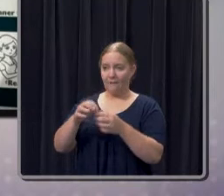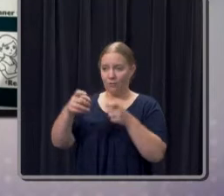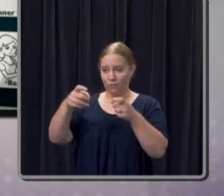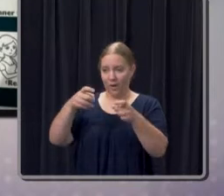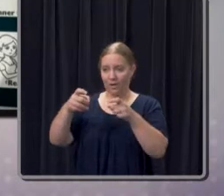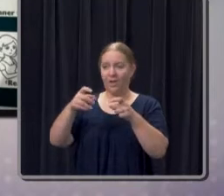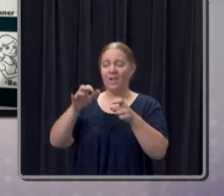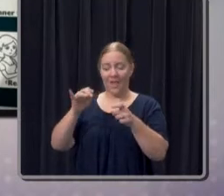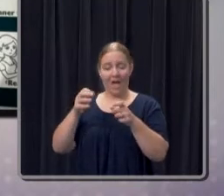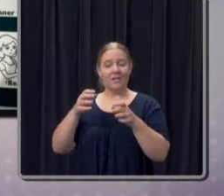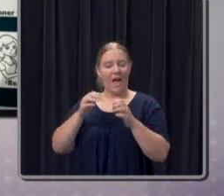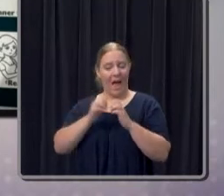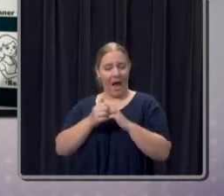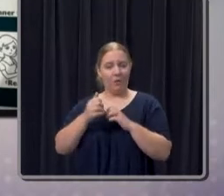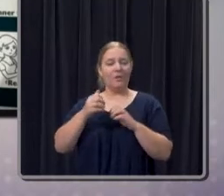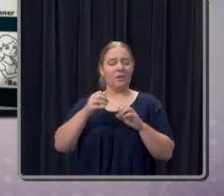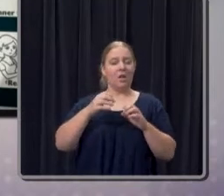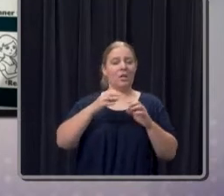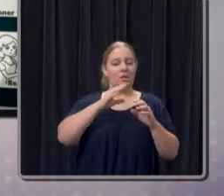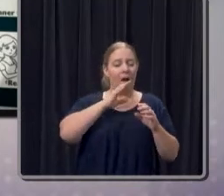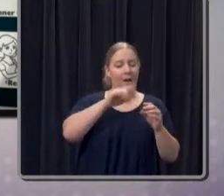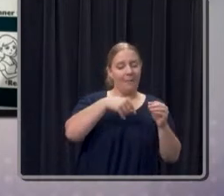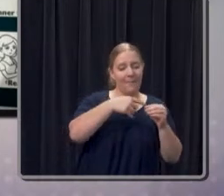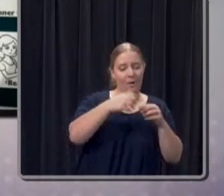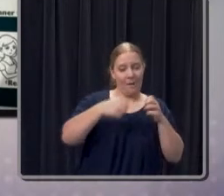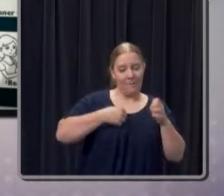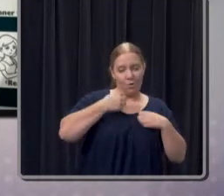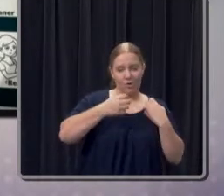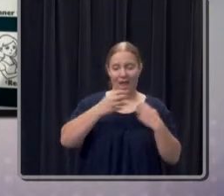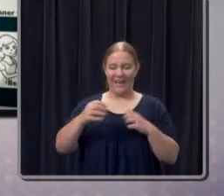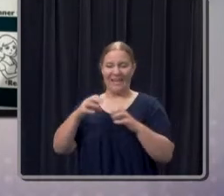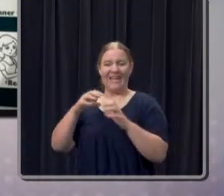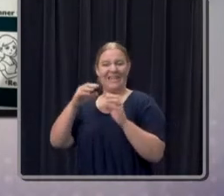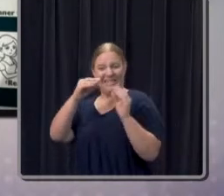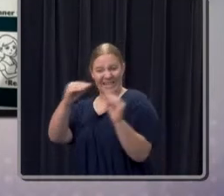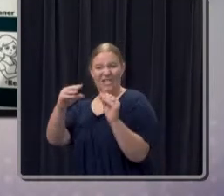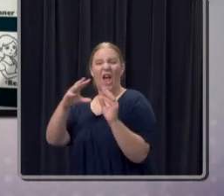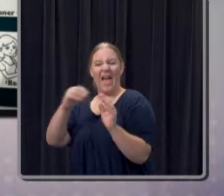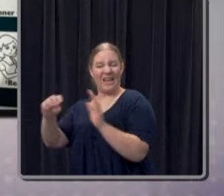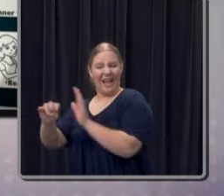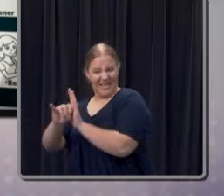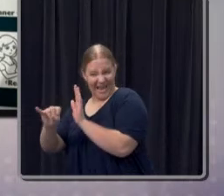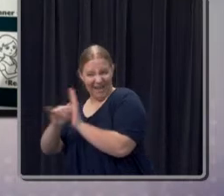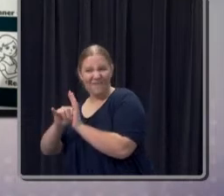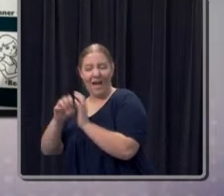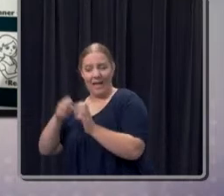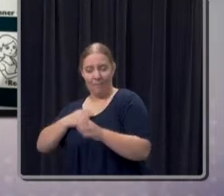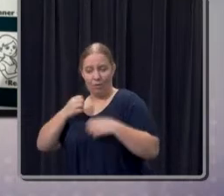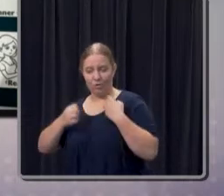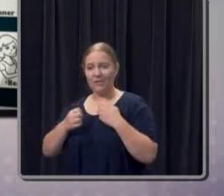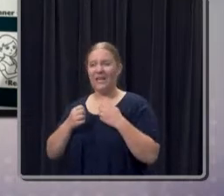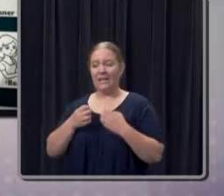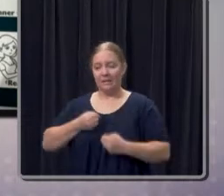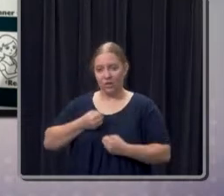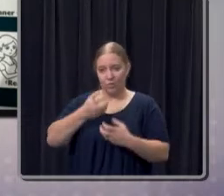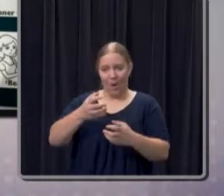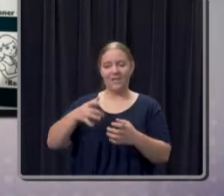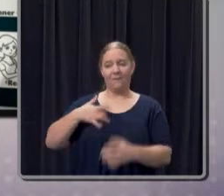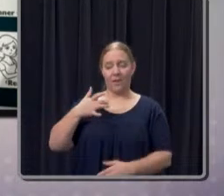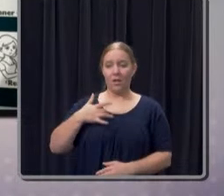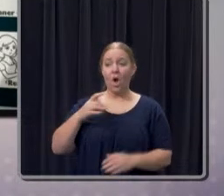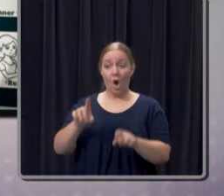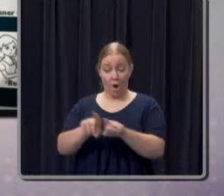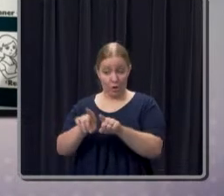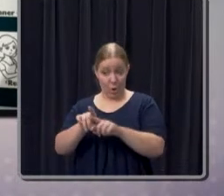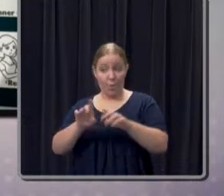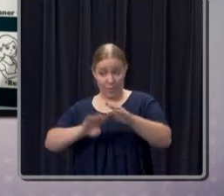ways to talk about emotions, ways to teach emotions, ways to identify and the feelings that you're feeling, as well as on the bottom